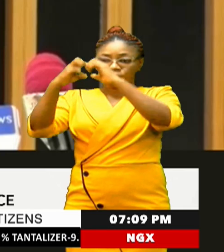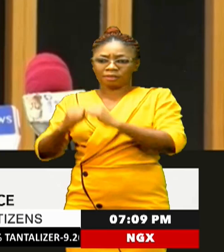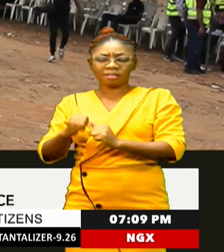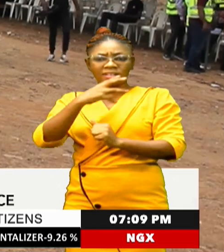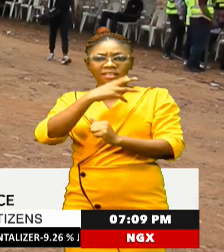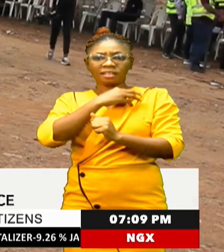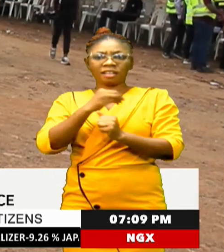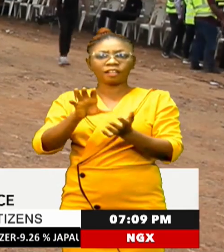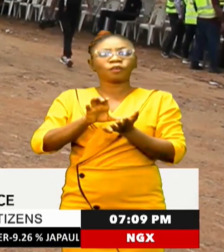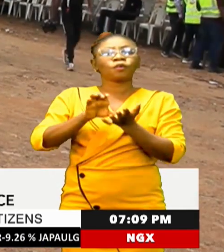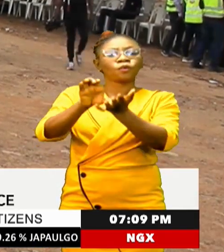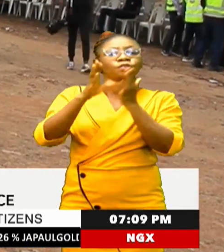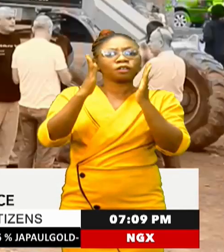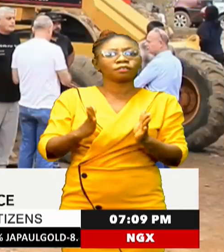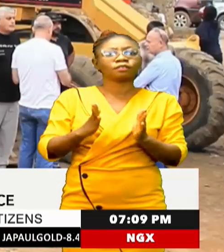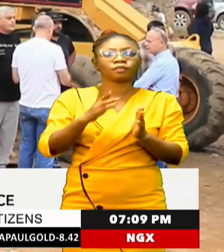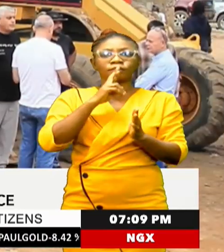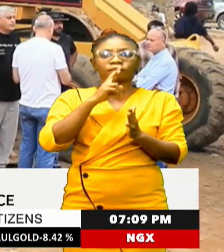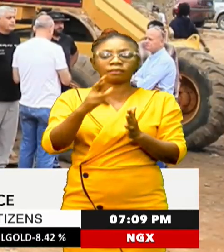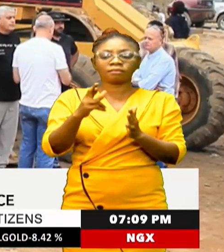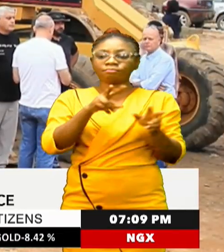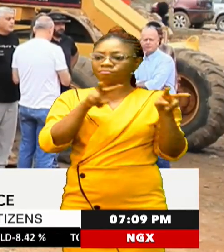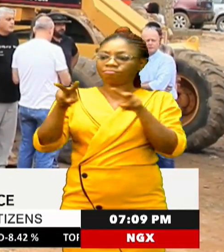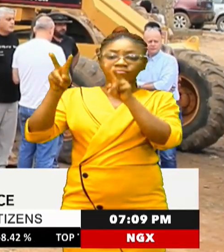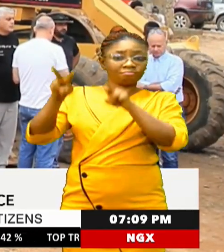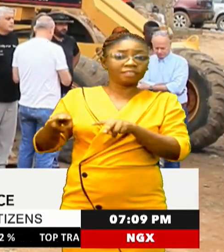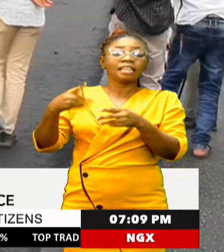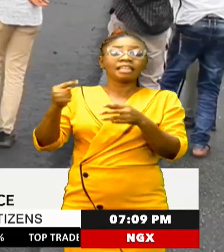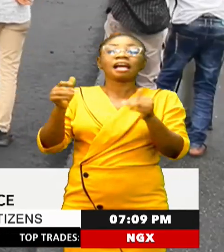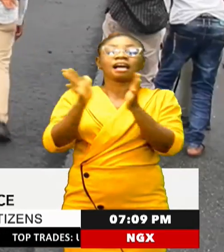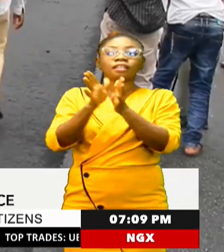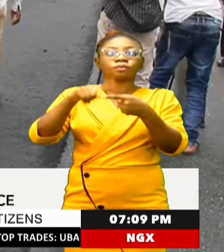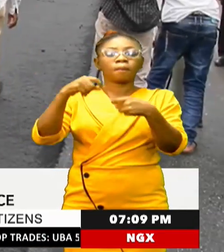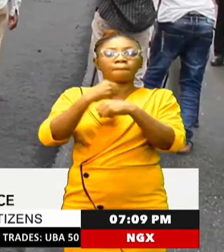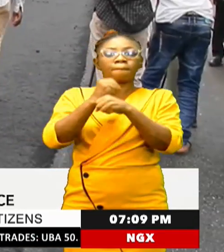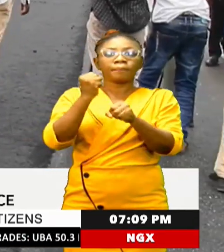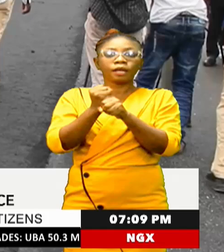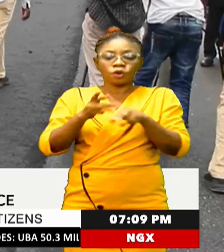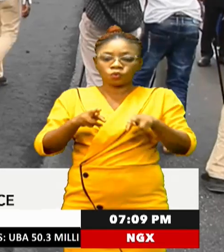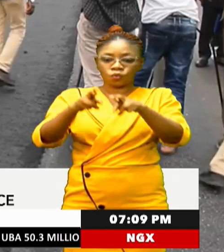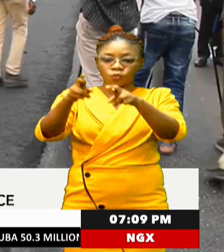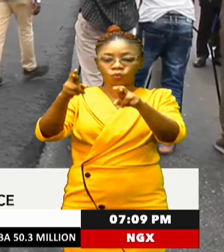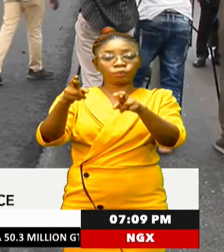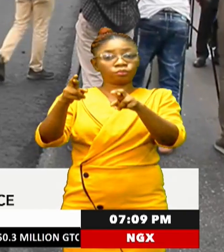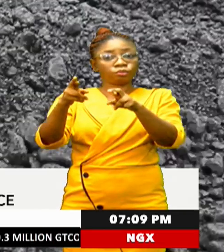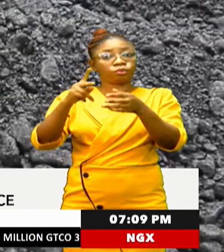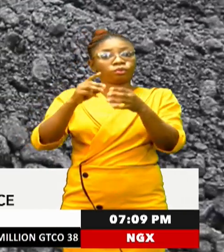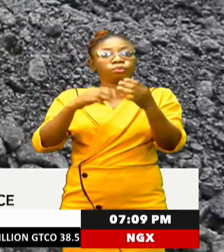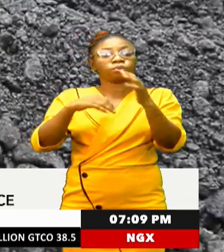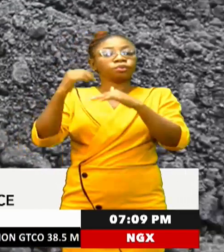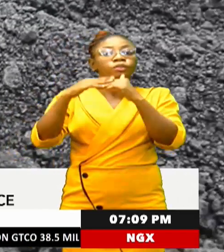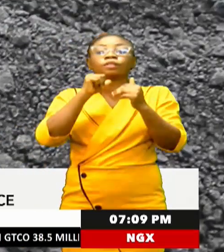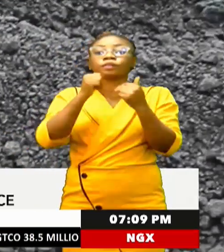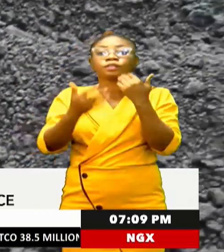okay. The ugly scenarios and the urge to make road transport a lot easier for the common man was behind the move